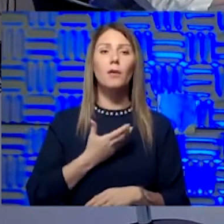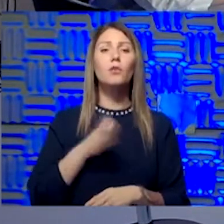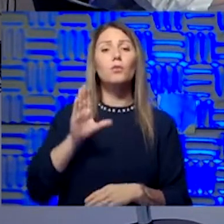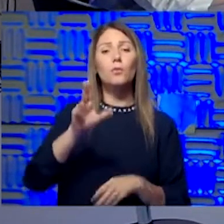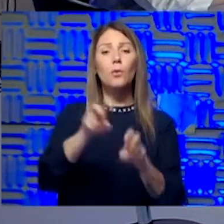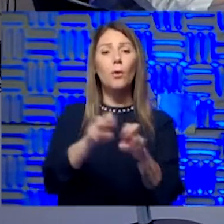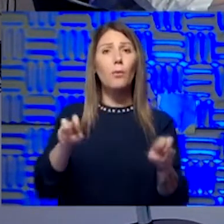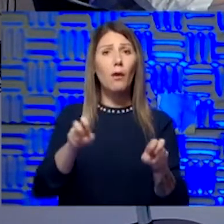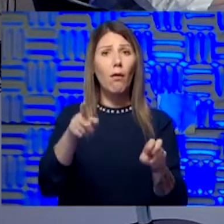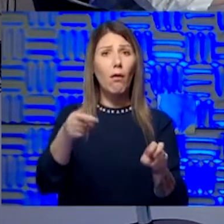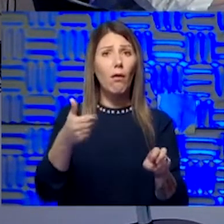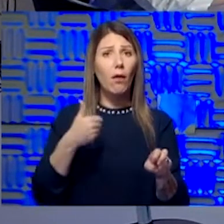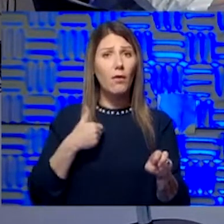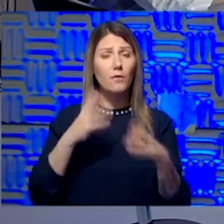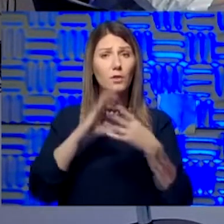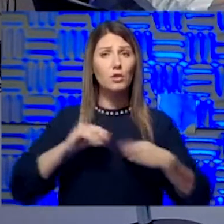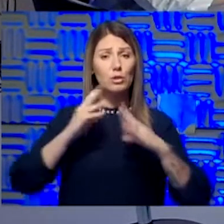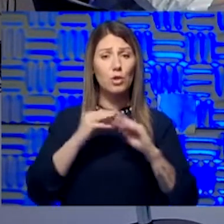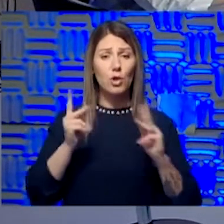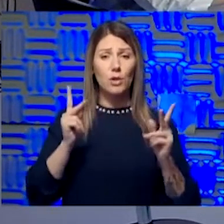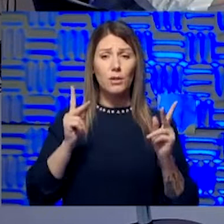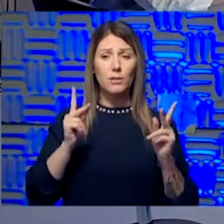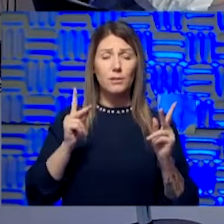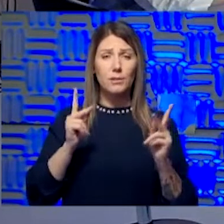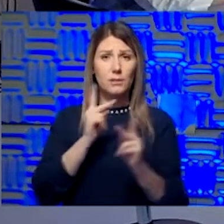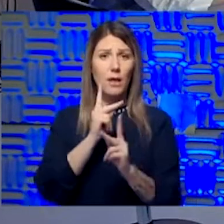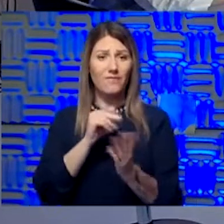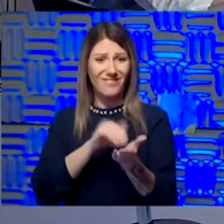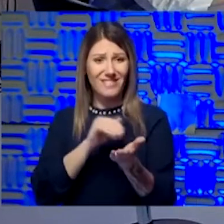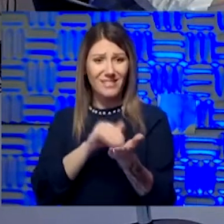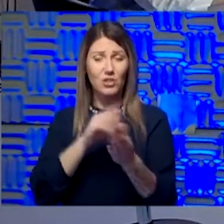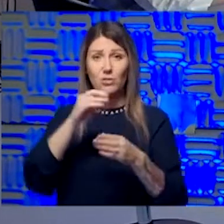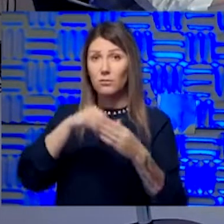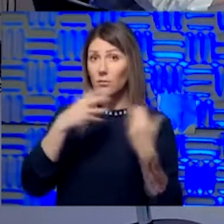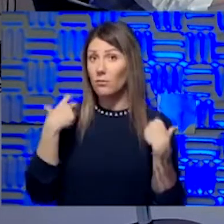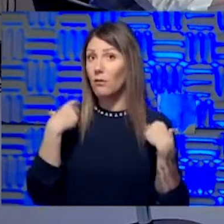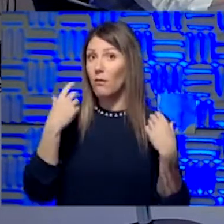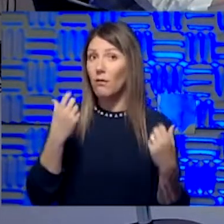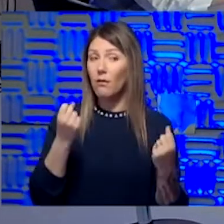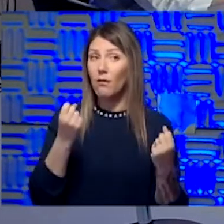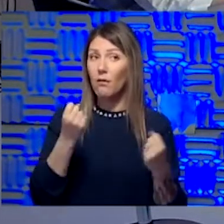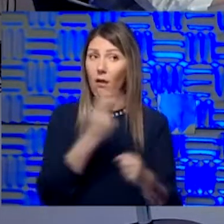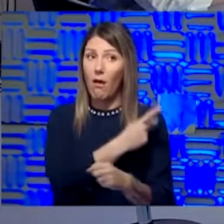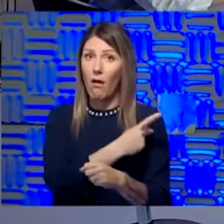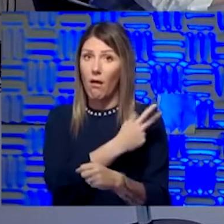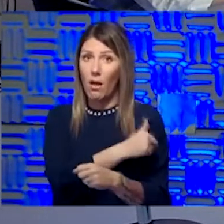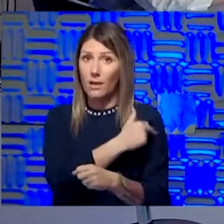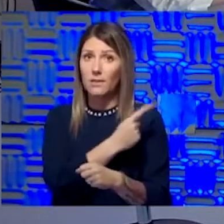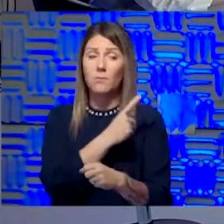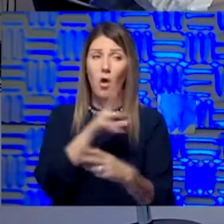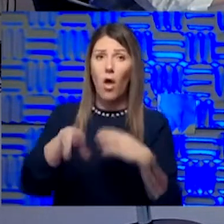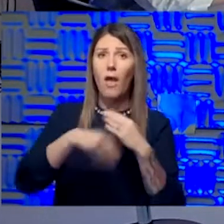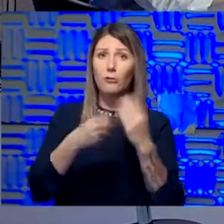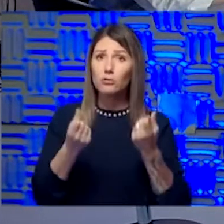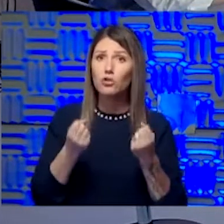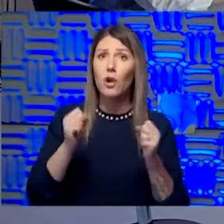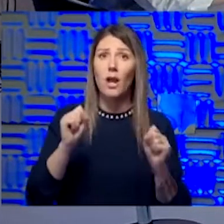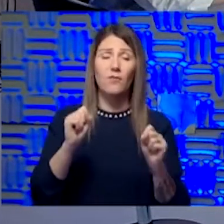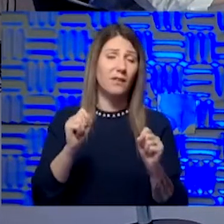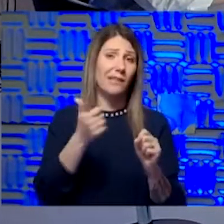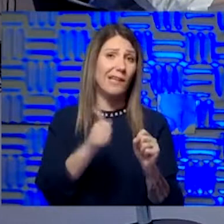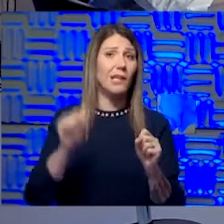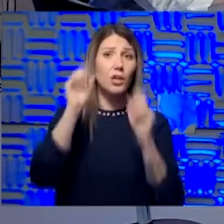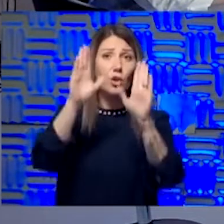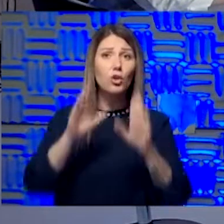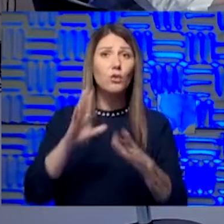have stories that you could share of physicians in your hospitals who've been making extra effort during this crisis? Any great stories